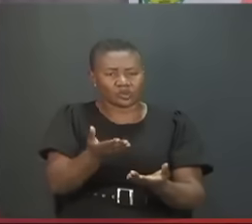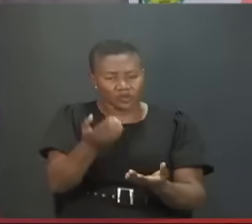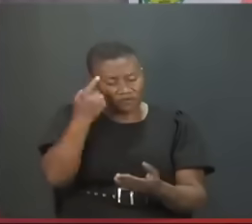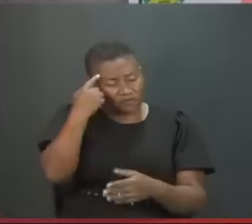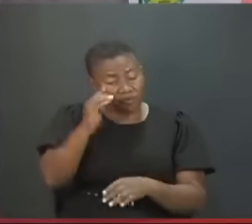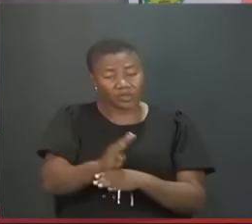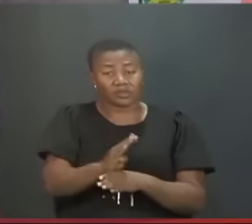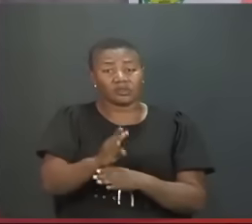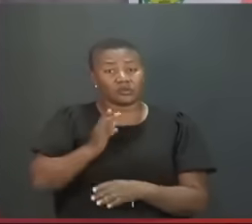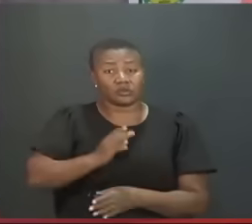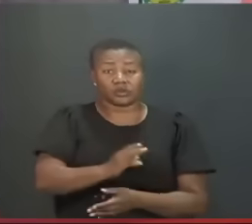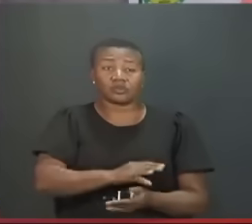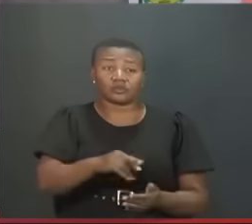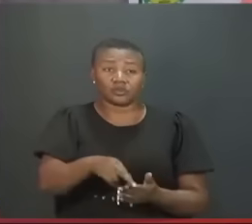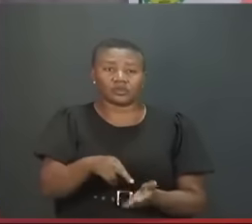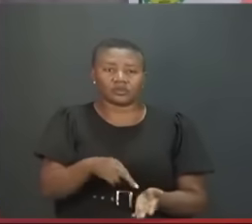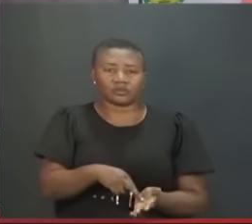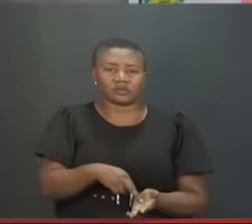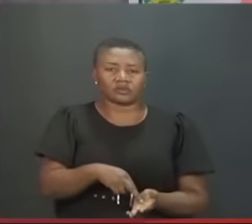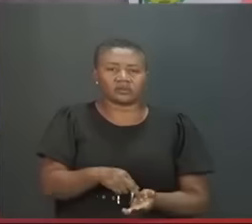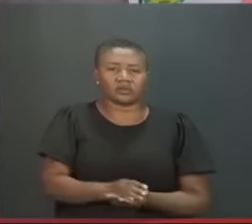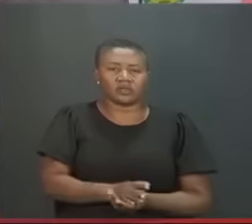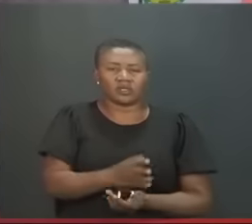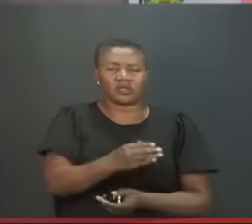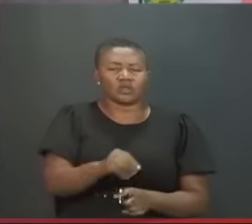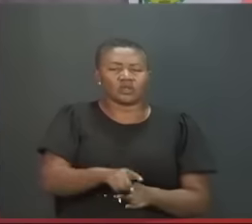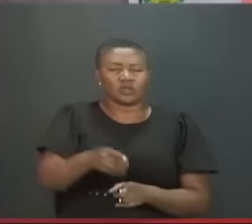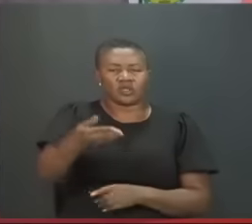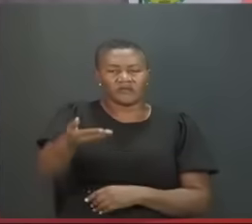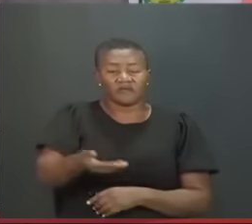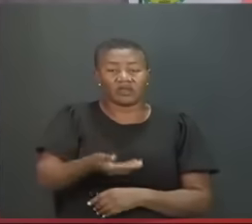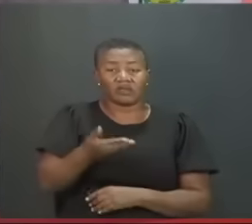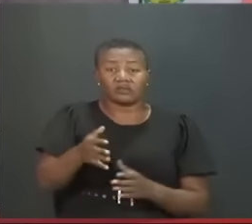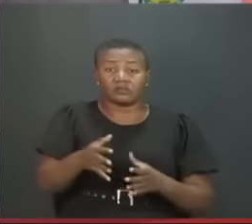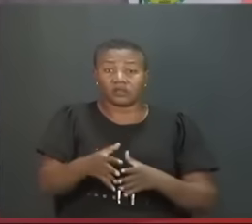report and invite the majority leader